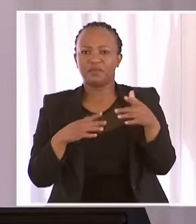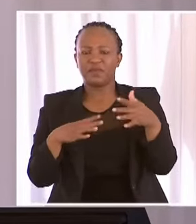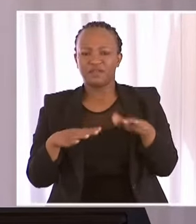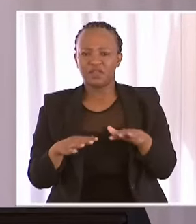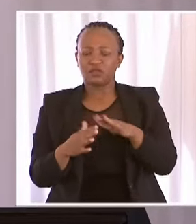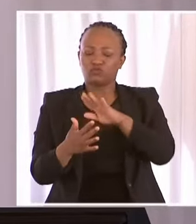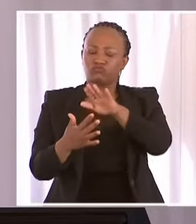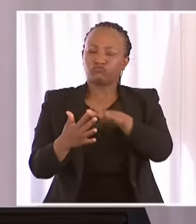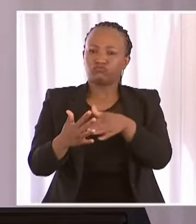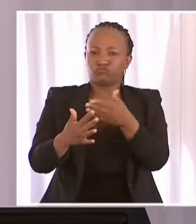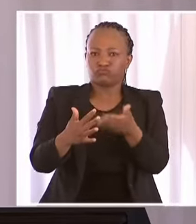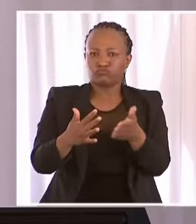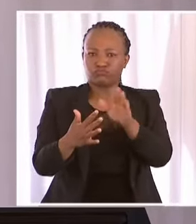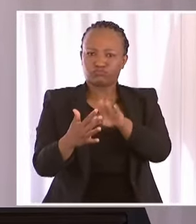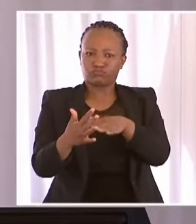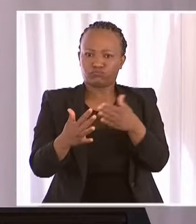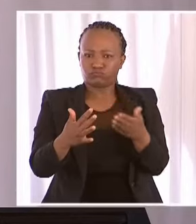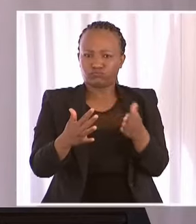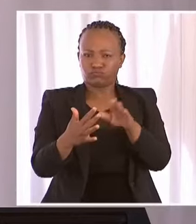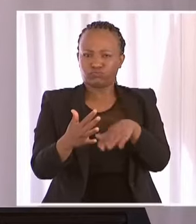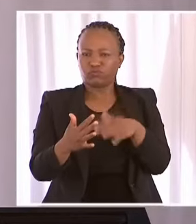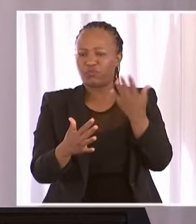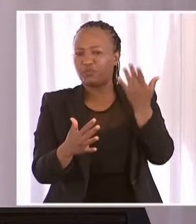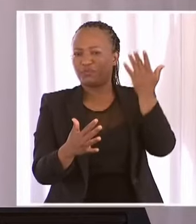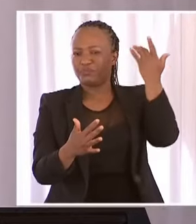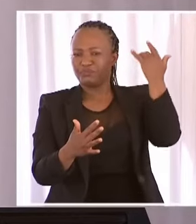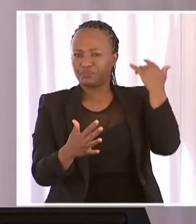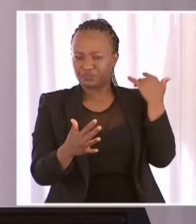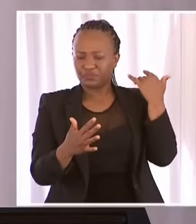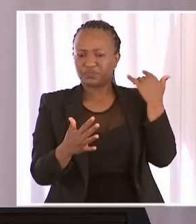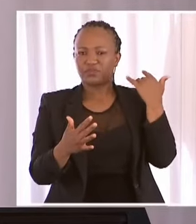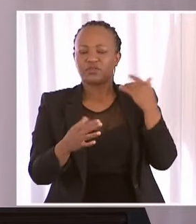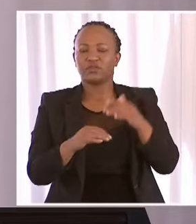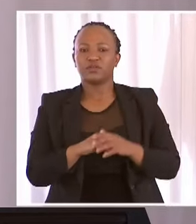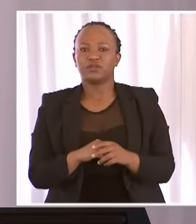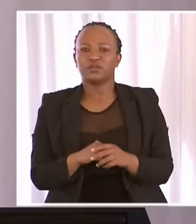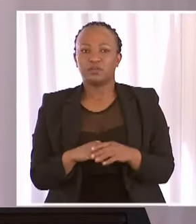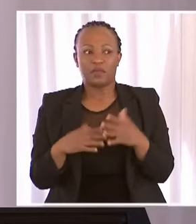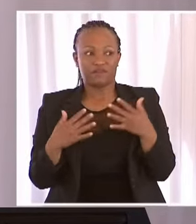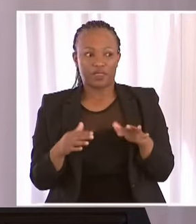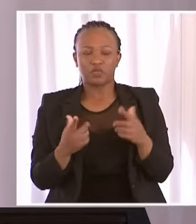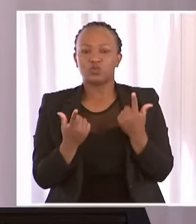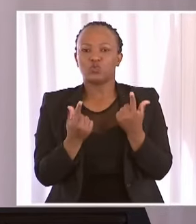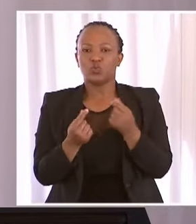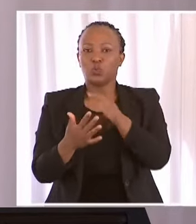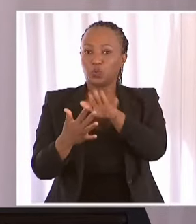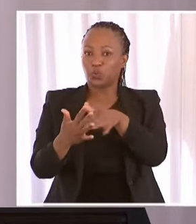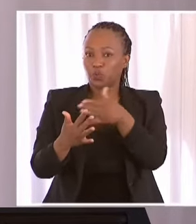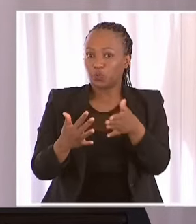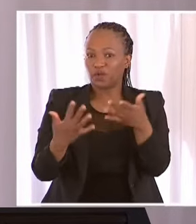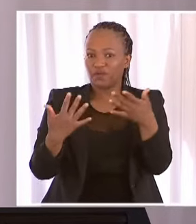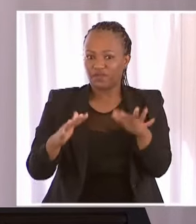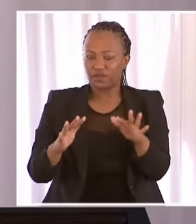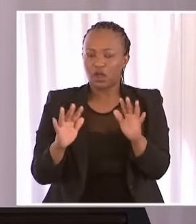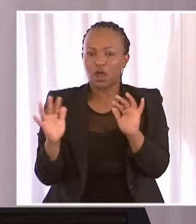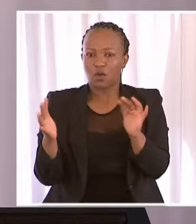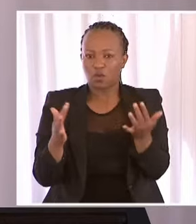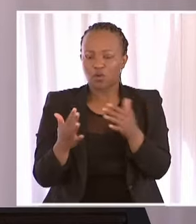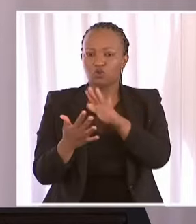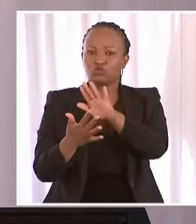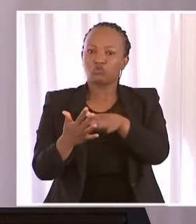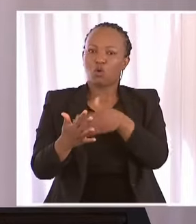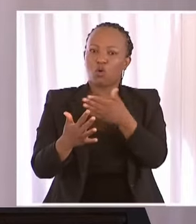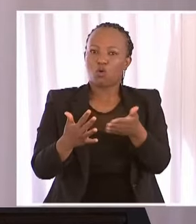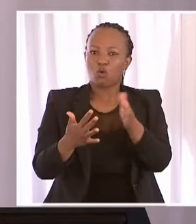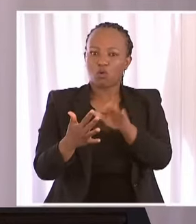sang a song of sorts from Bertolt Brecht, which I think a lot of us know. And it goes, there are